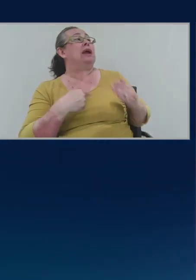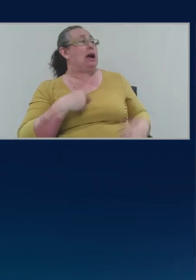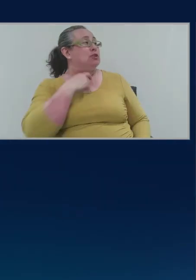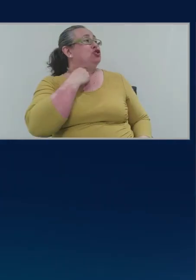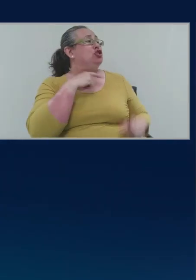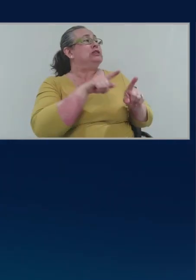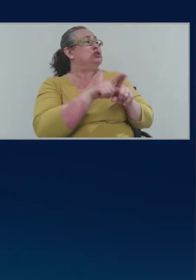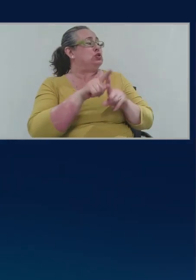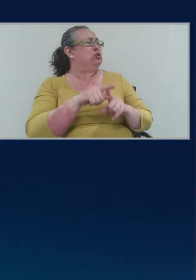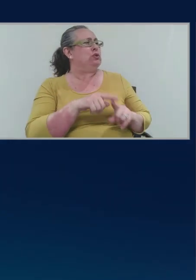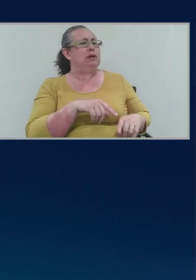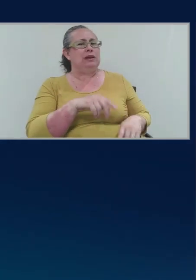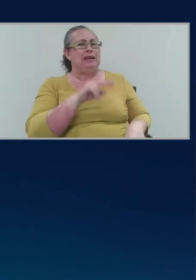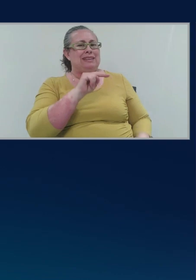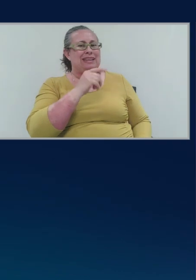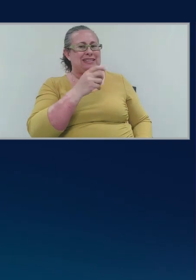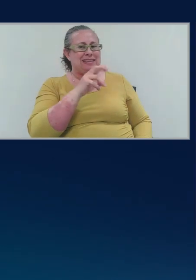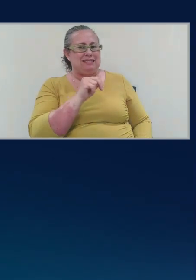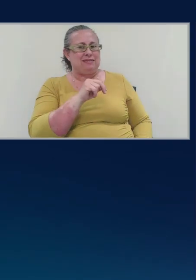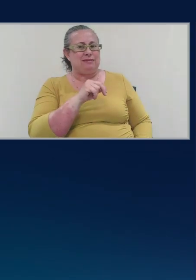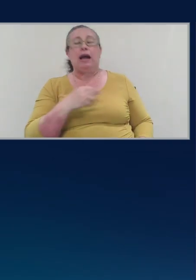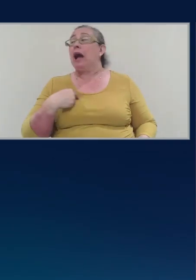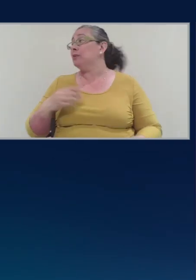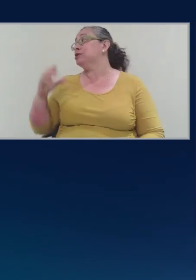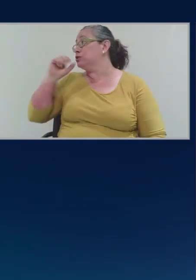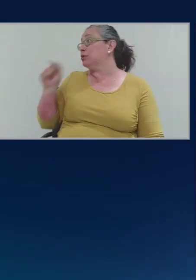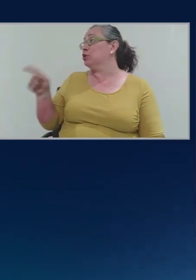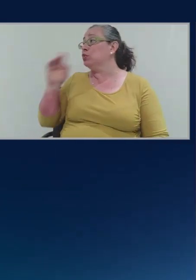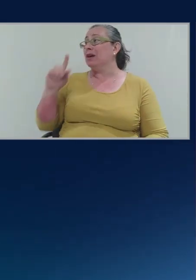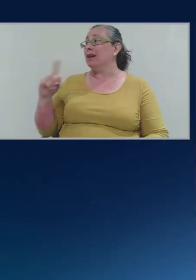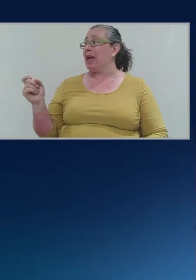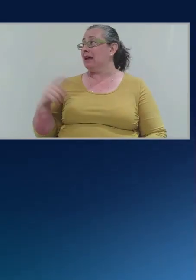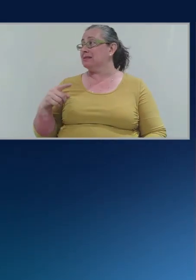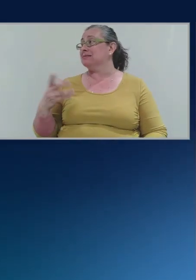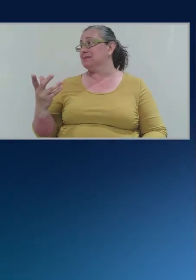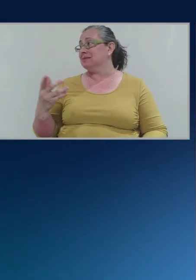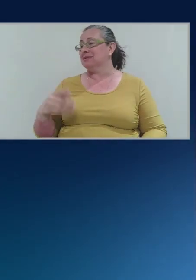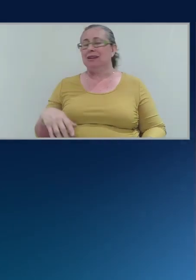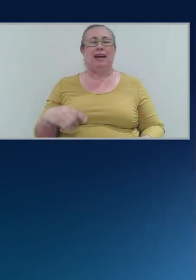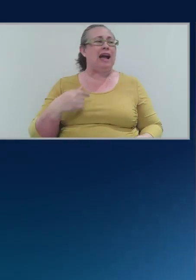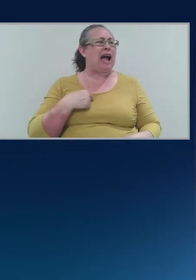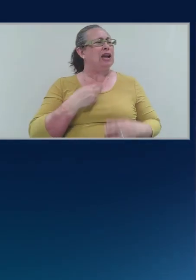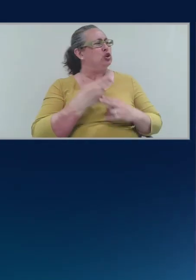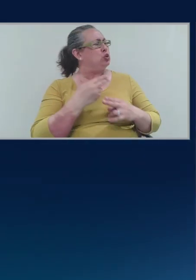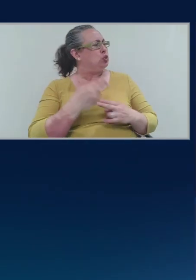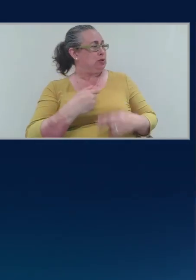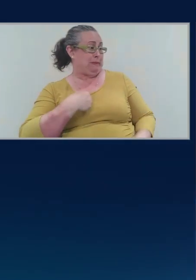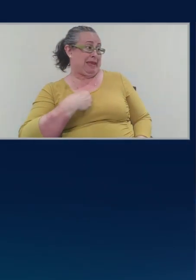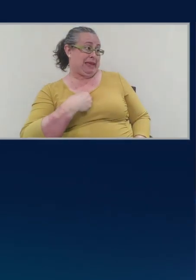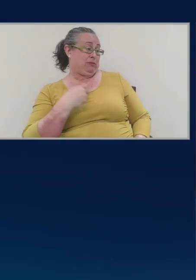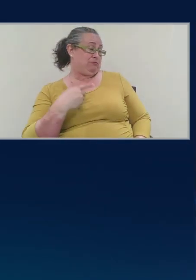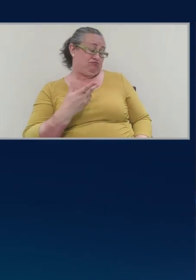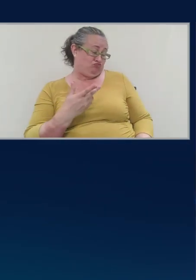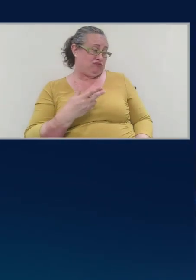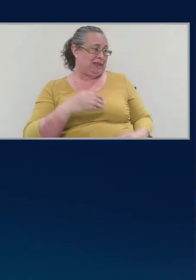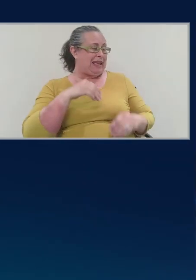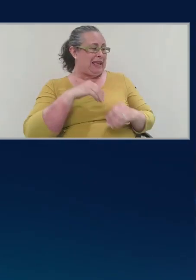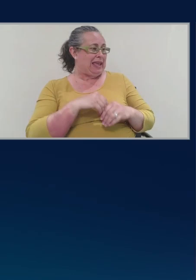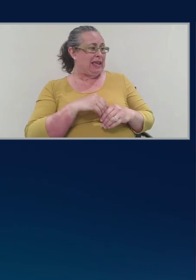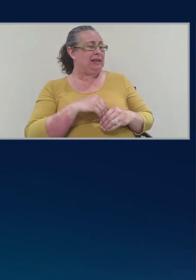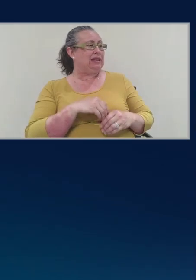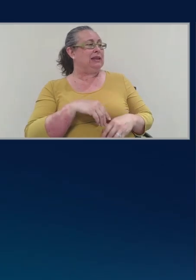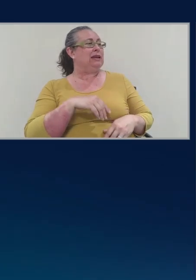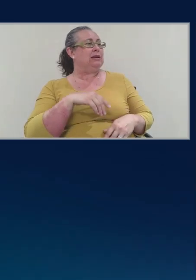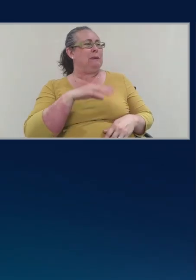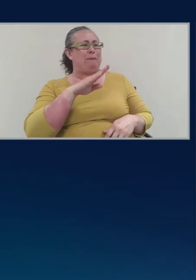Is I thought you were going to say you were going to ask that question. well, I use Amazon Q, me primarily Yes. in VS Code, right? Mhm. I'm